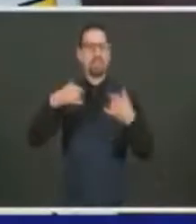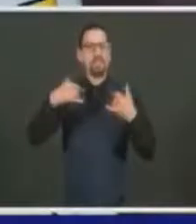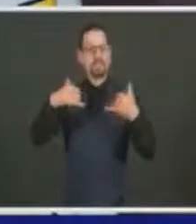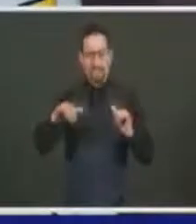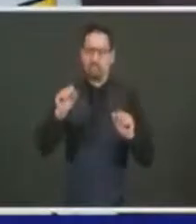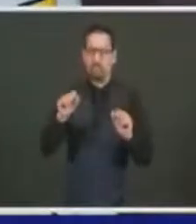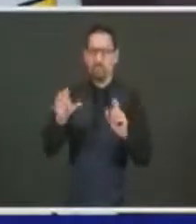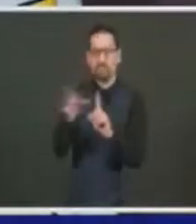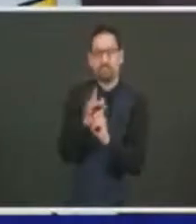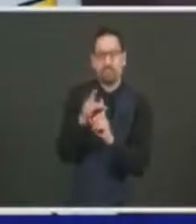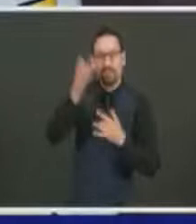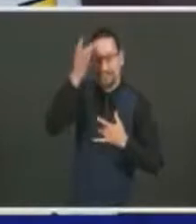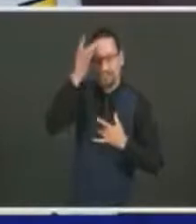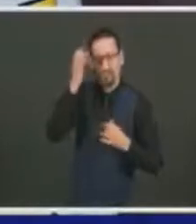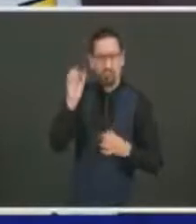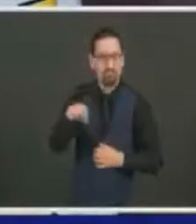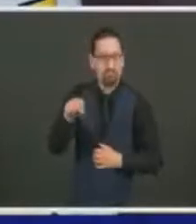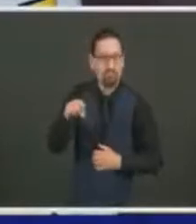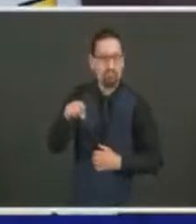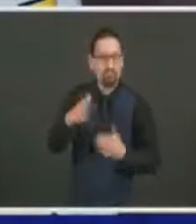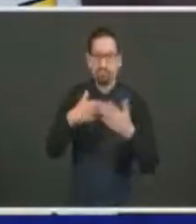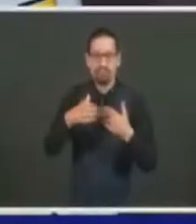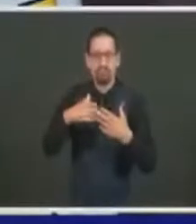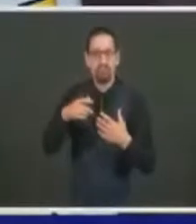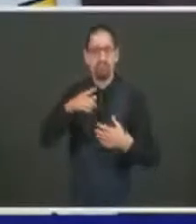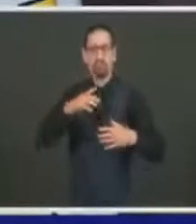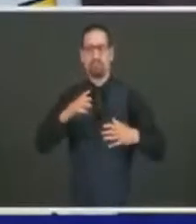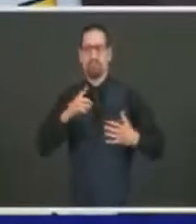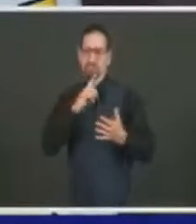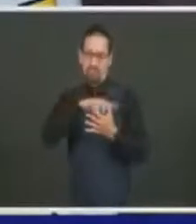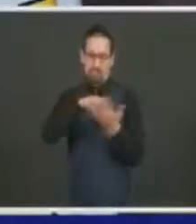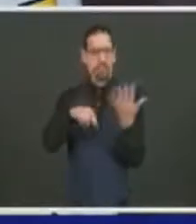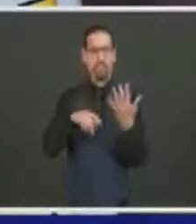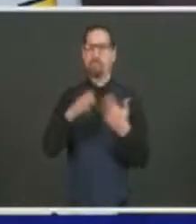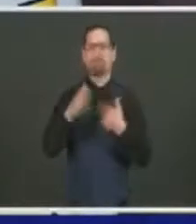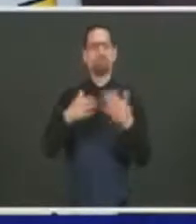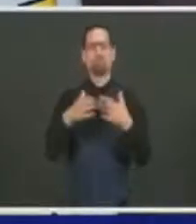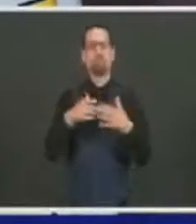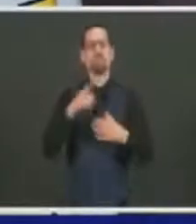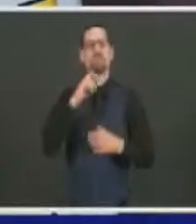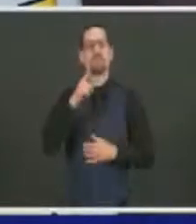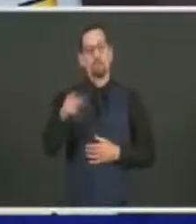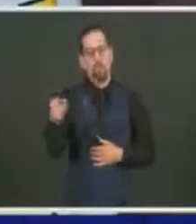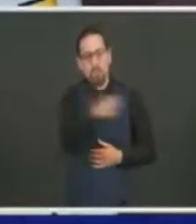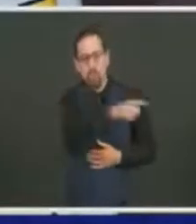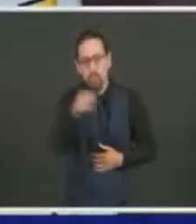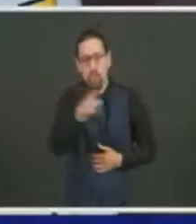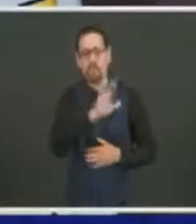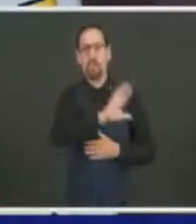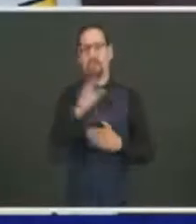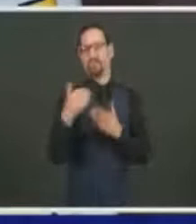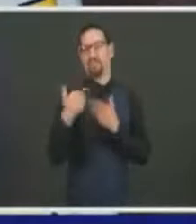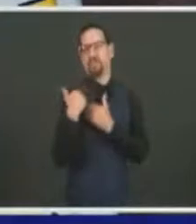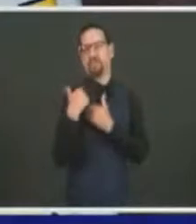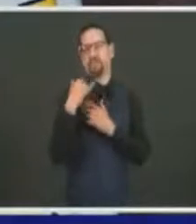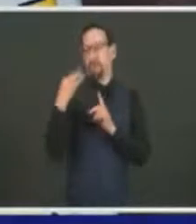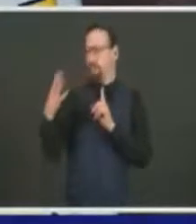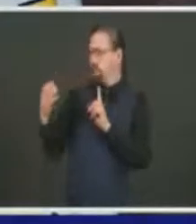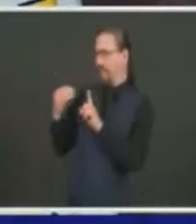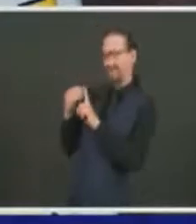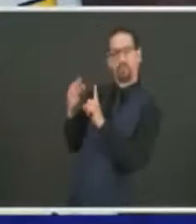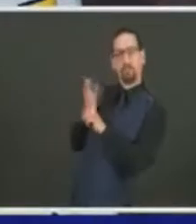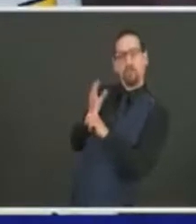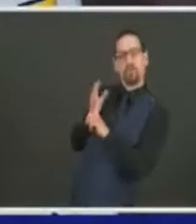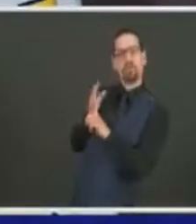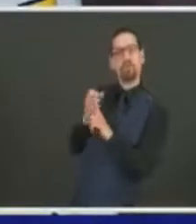You know what you will do? You will spread that to an older person in your family who could wind up in the hospital